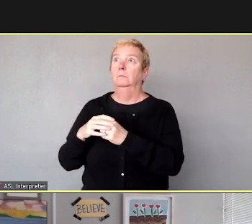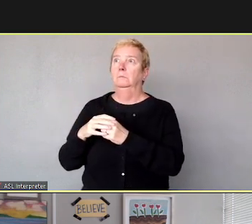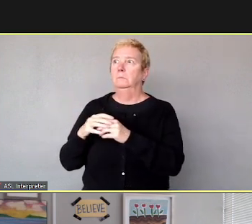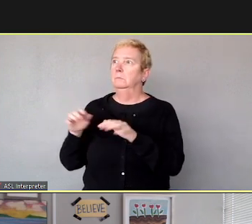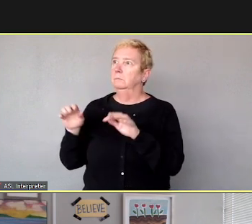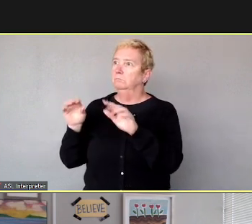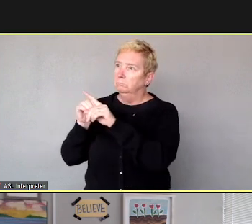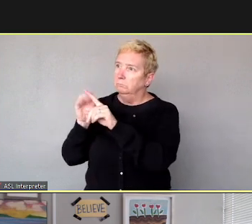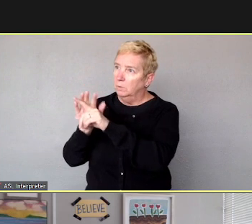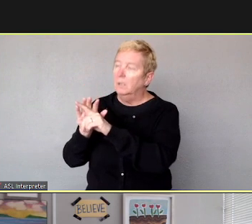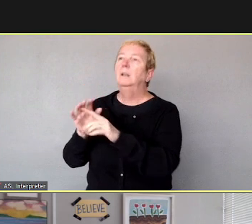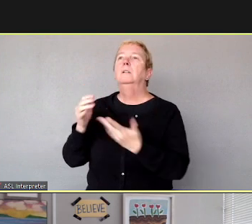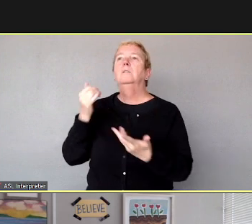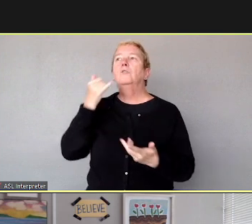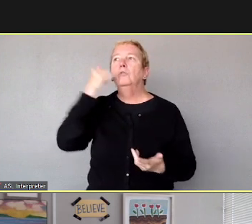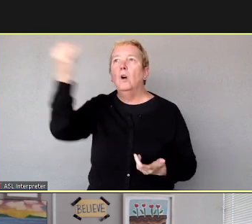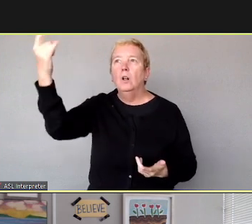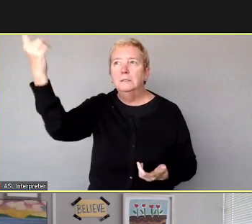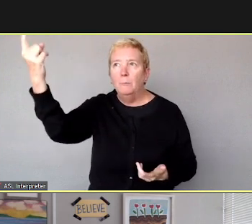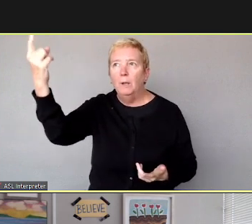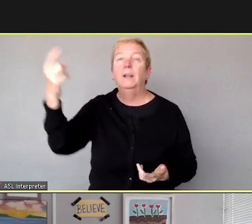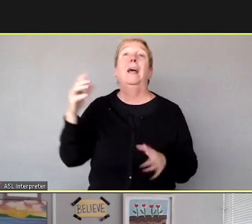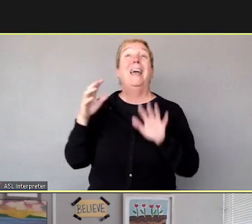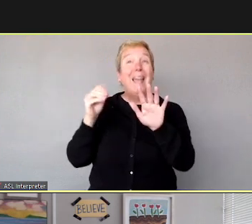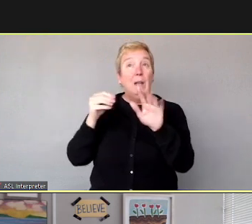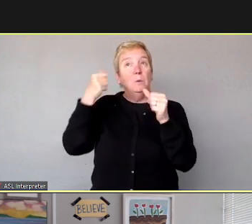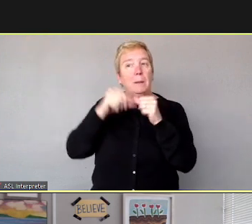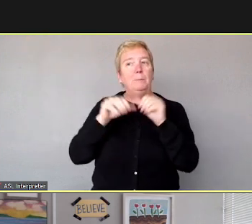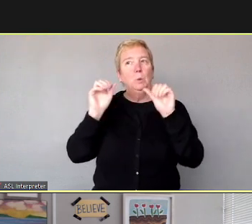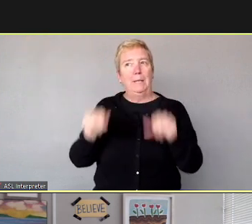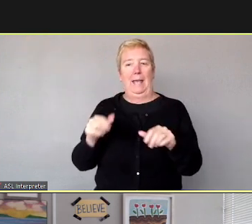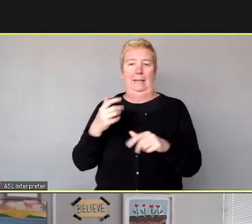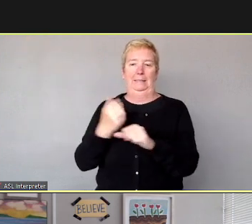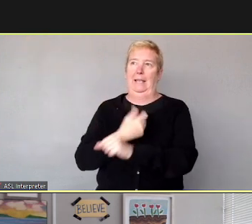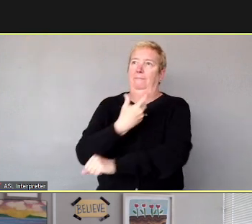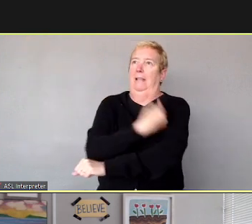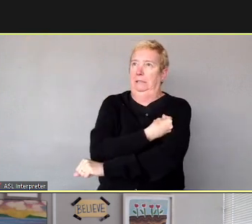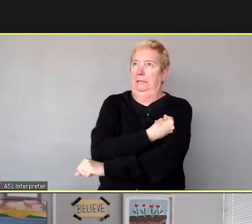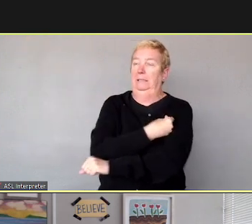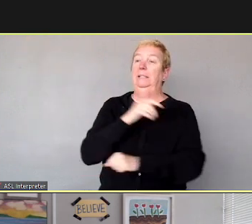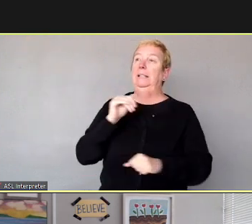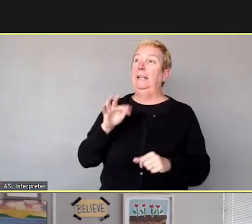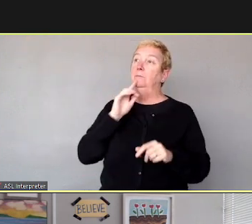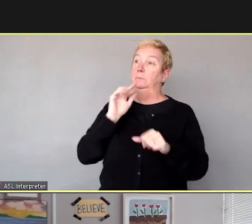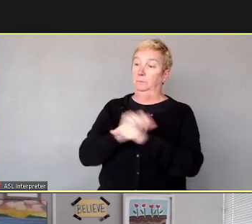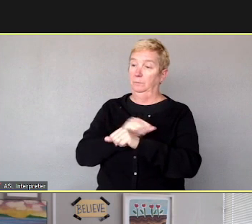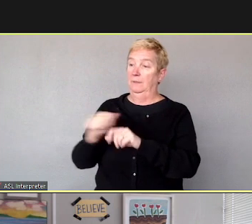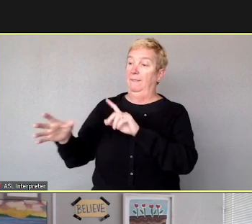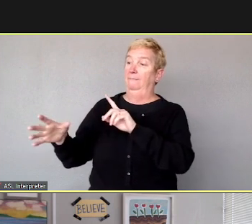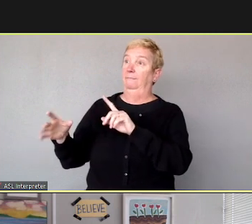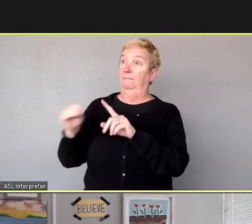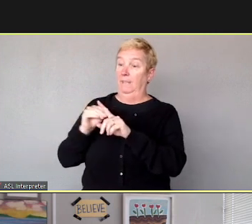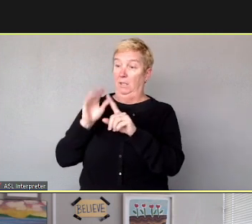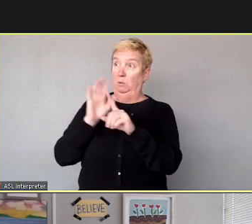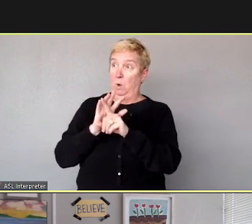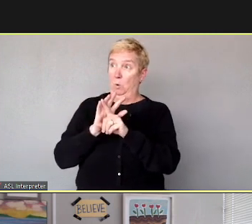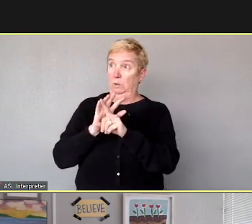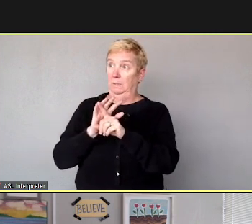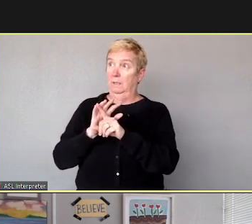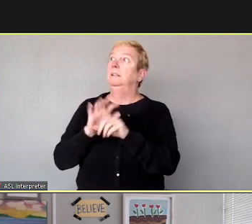someone know, and actually you can get vaccinated for anyone exposed to monkeypox, and it's best within the first 4